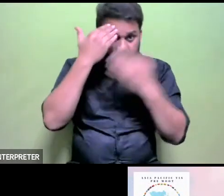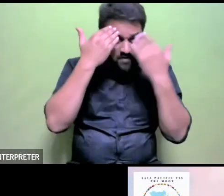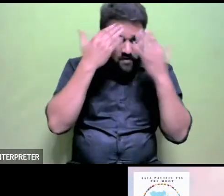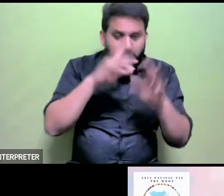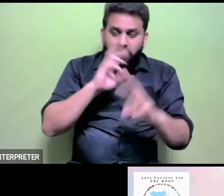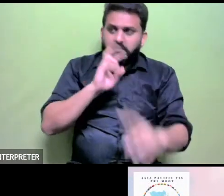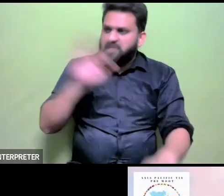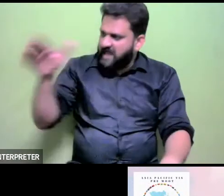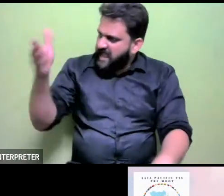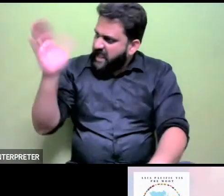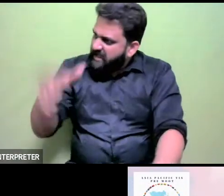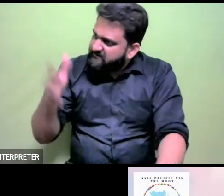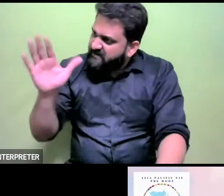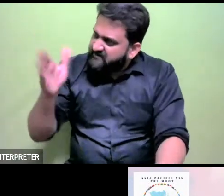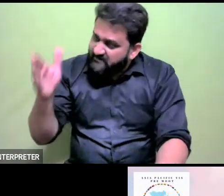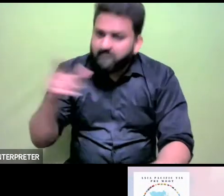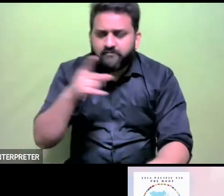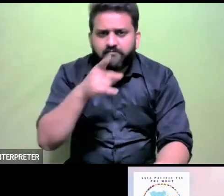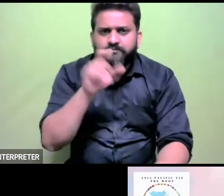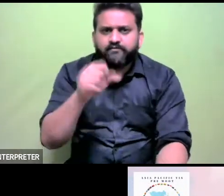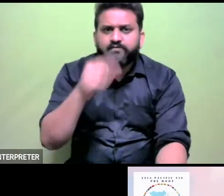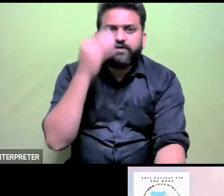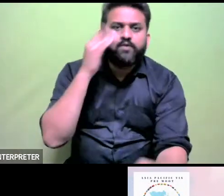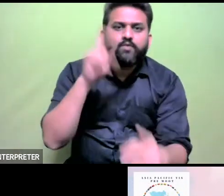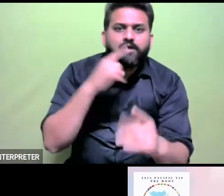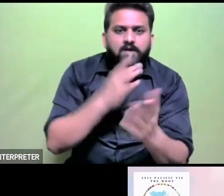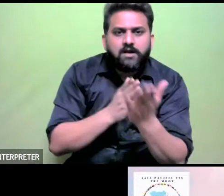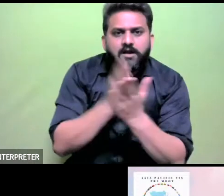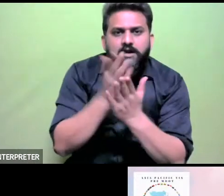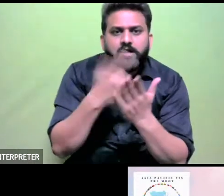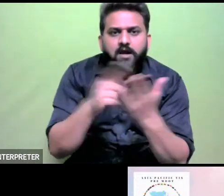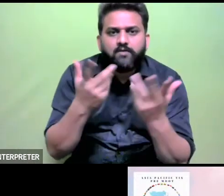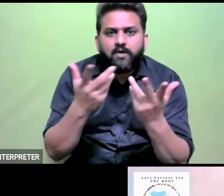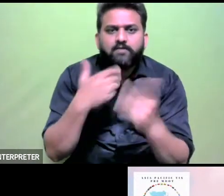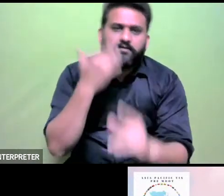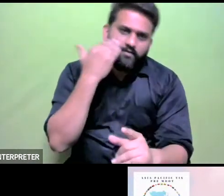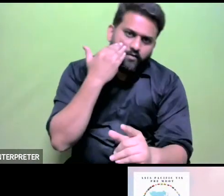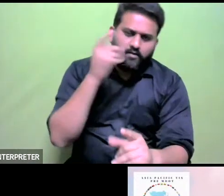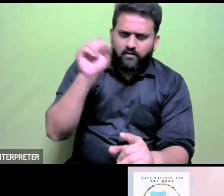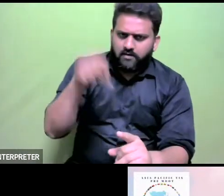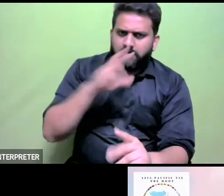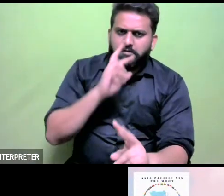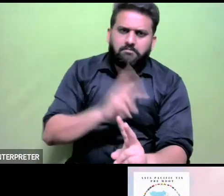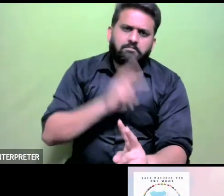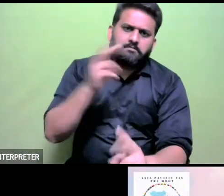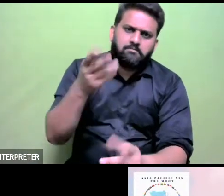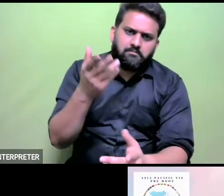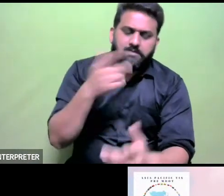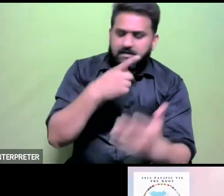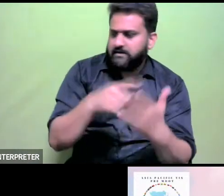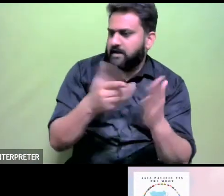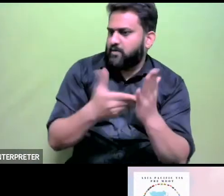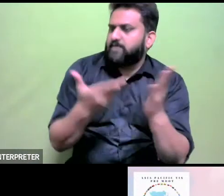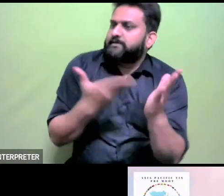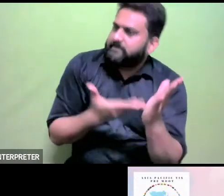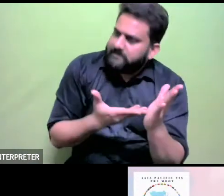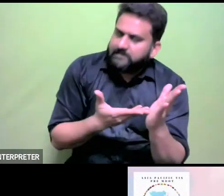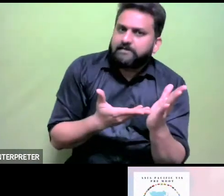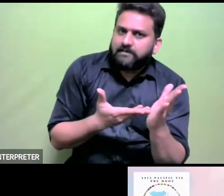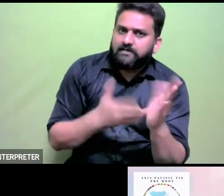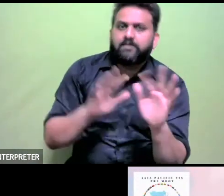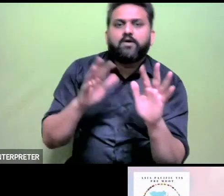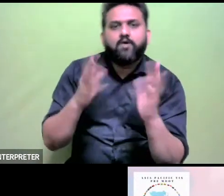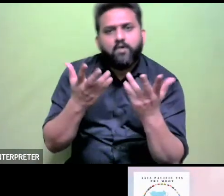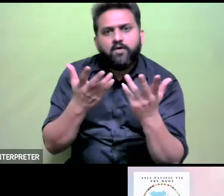saying this one, then you know what is the correct thing. So you tell them that this is the correct thing. Or you can say that,